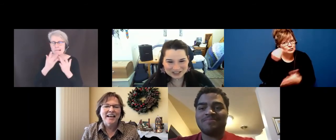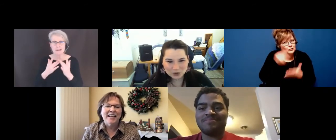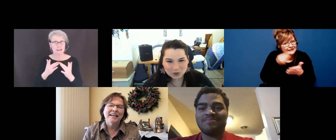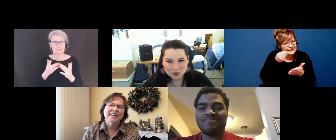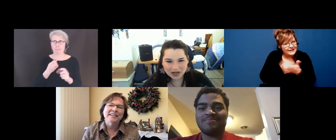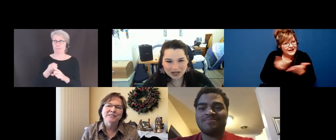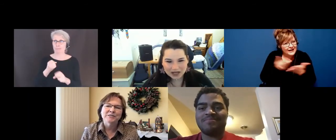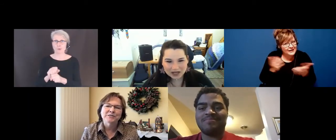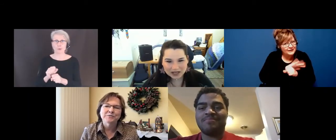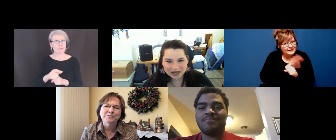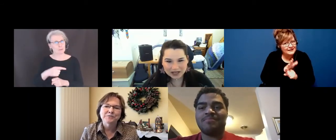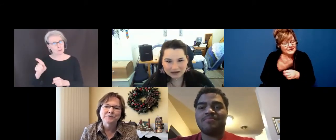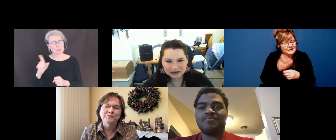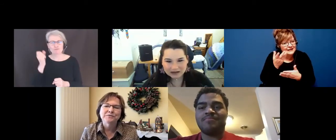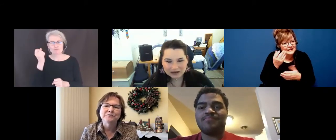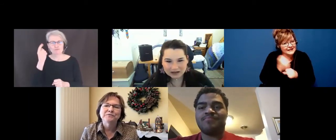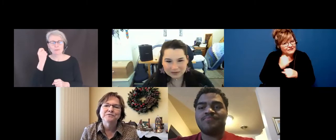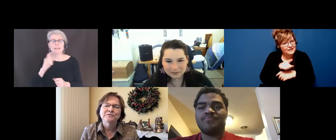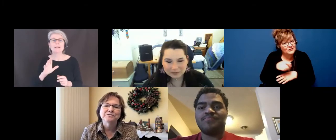So